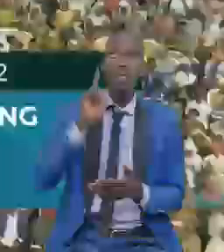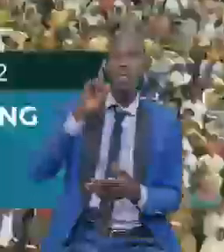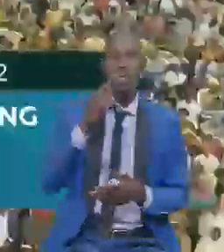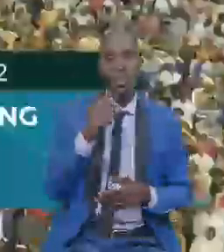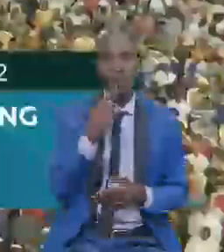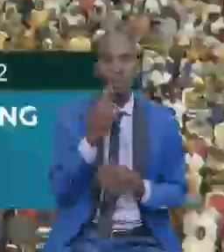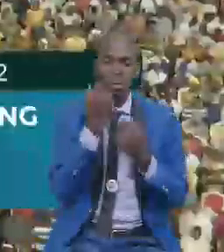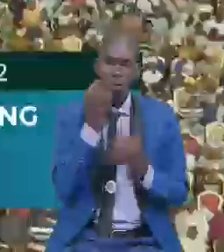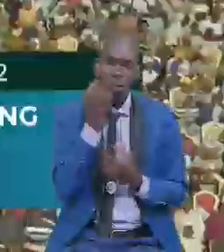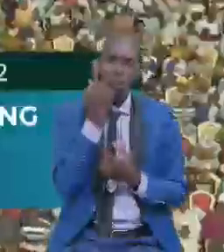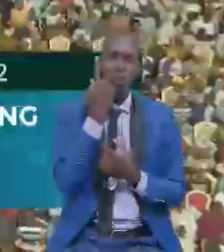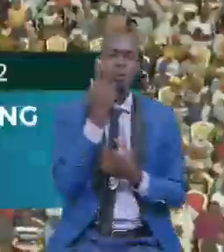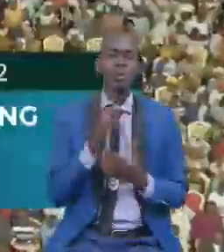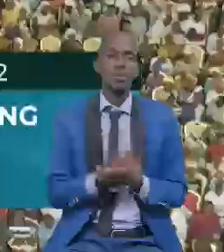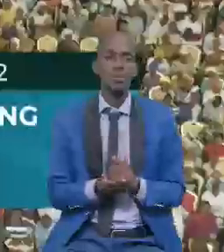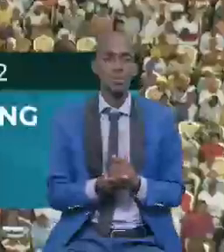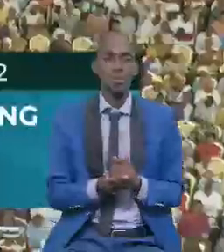awake.